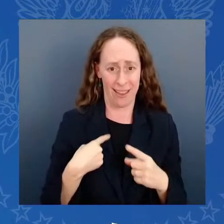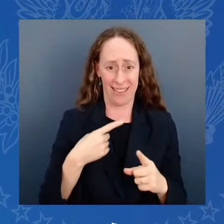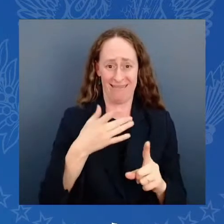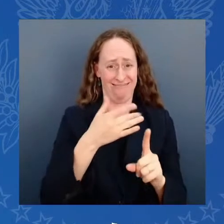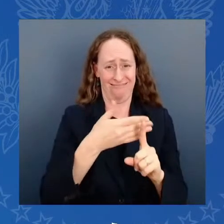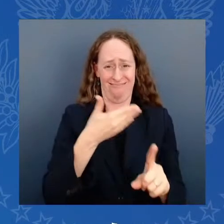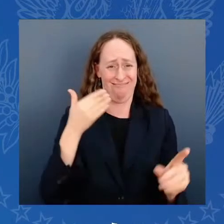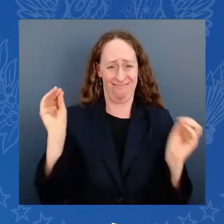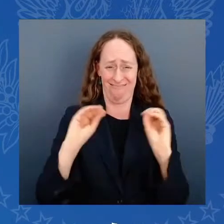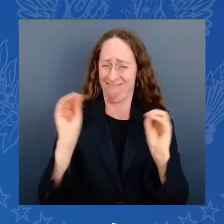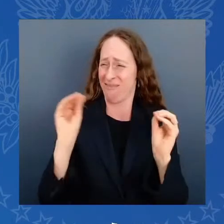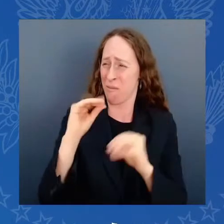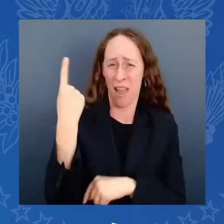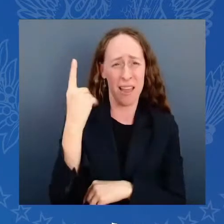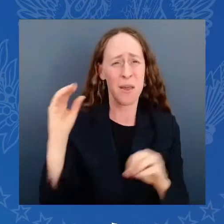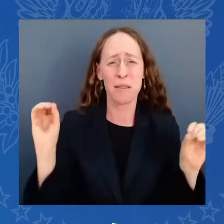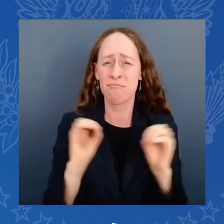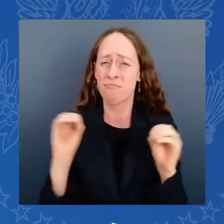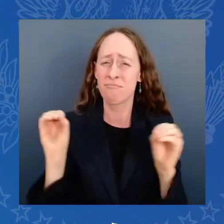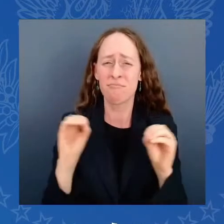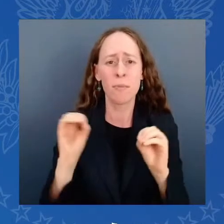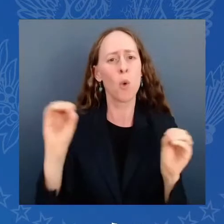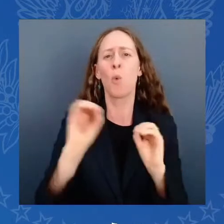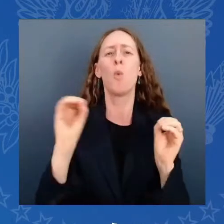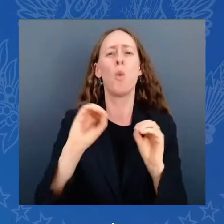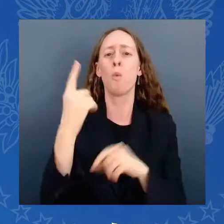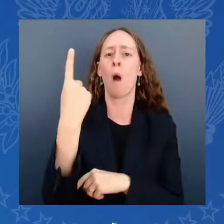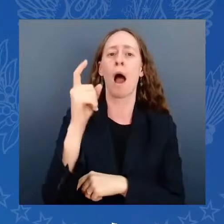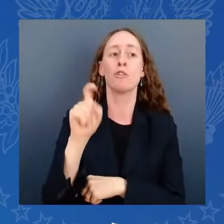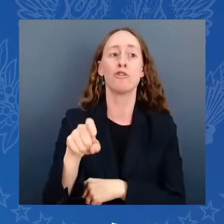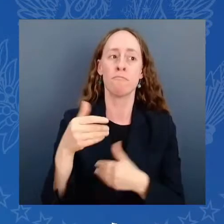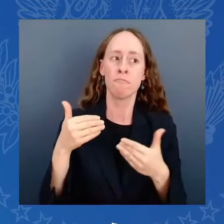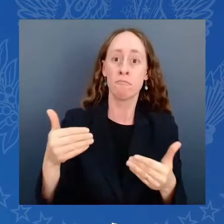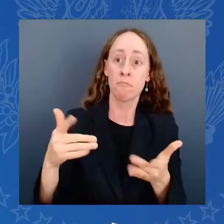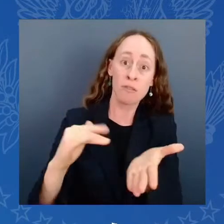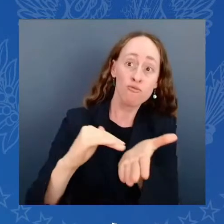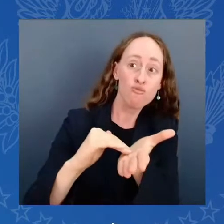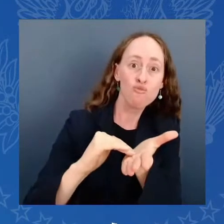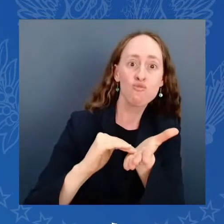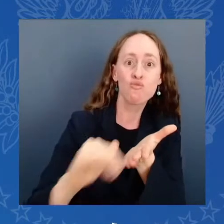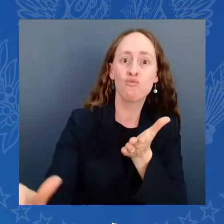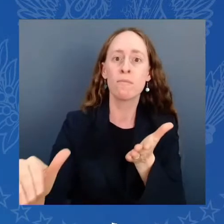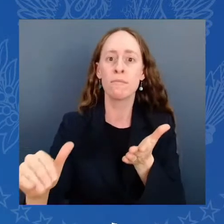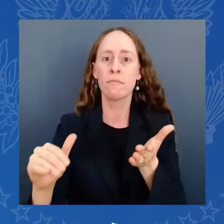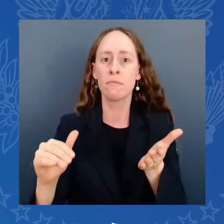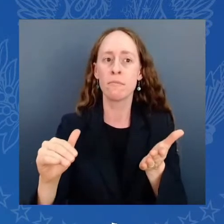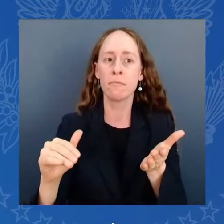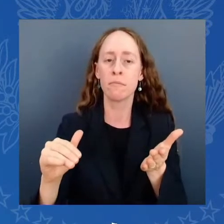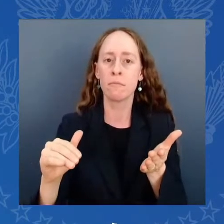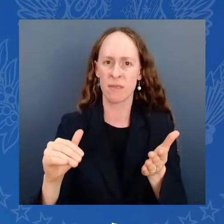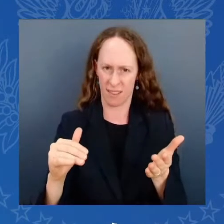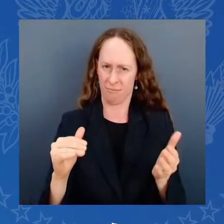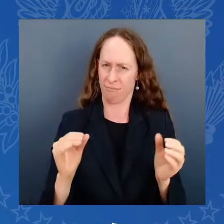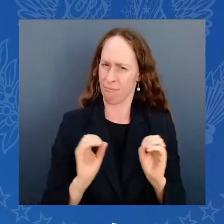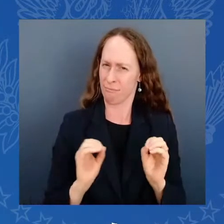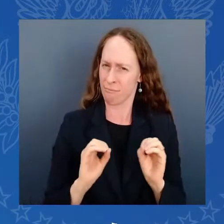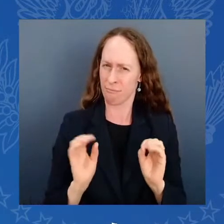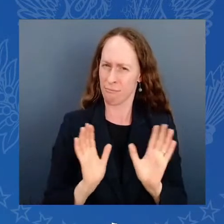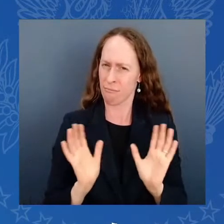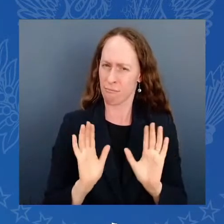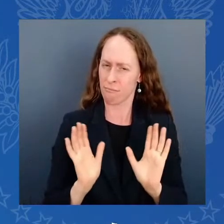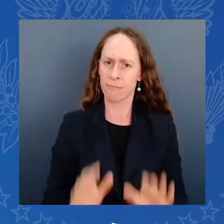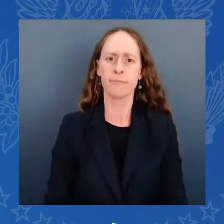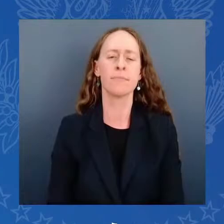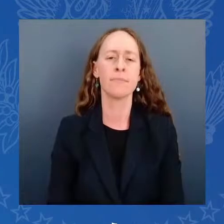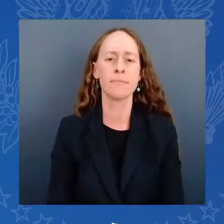has and should have been given any exception to this with such immunity. The